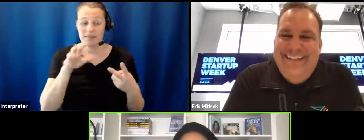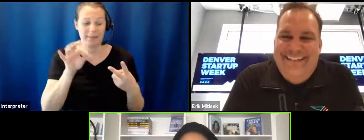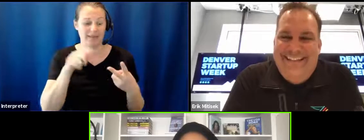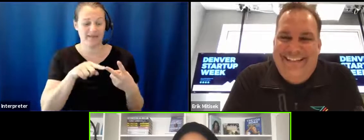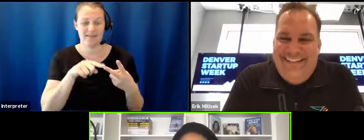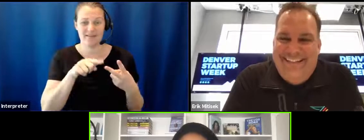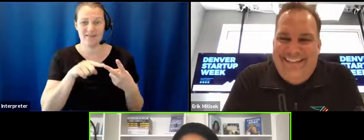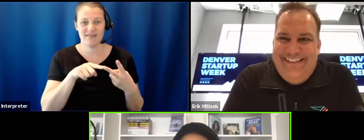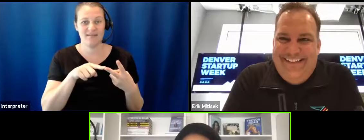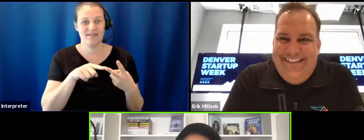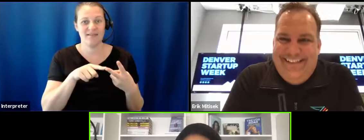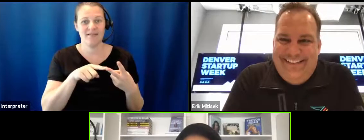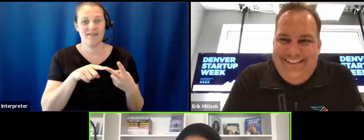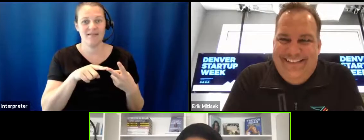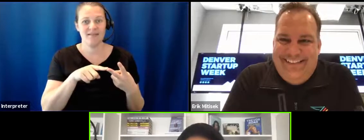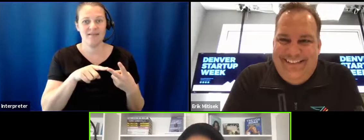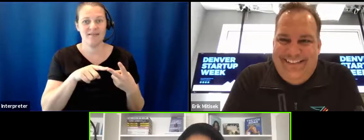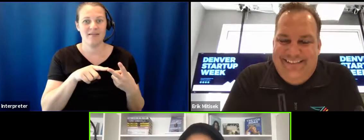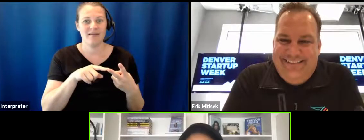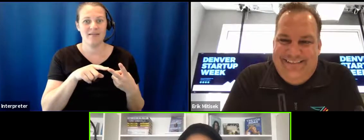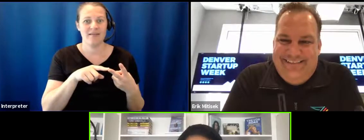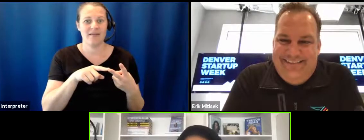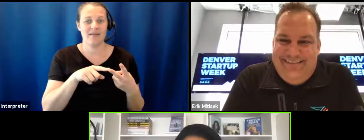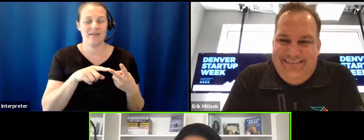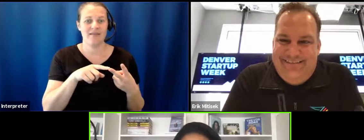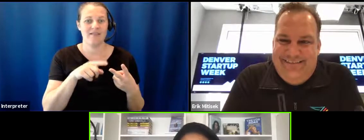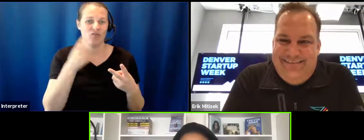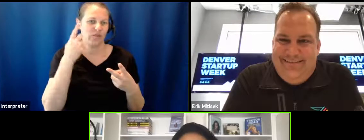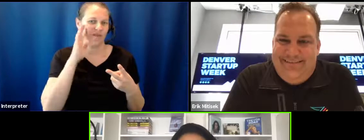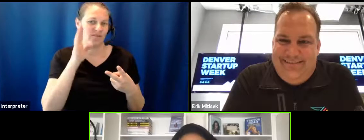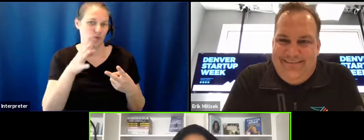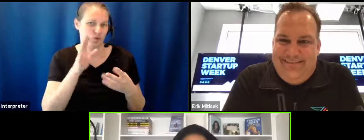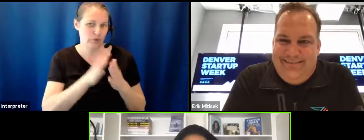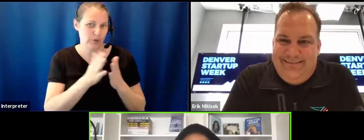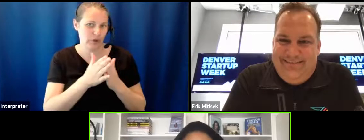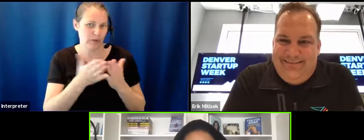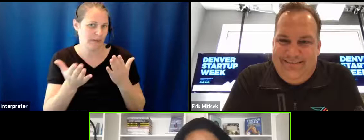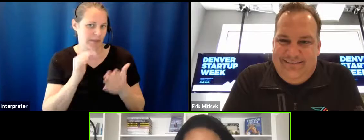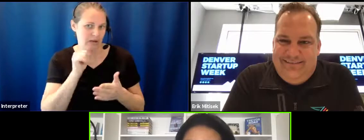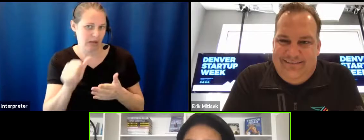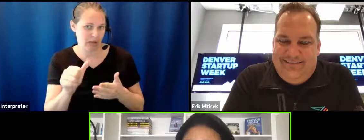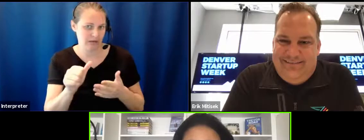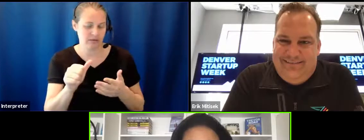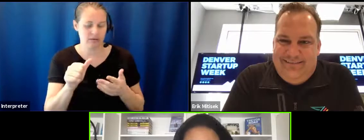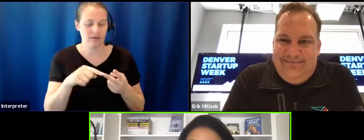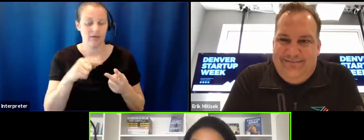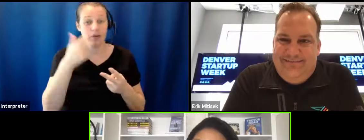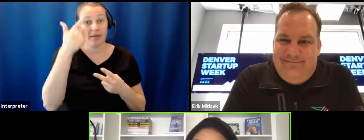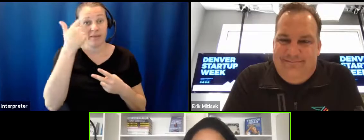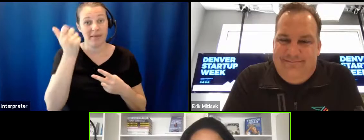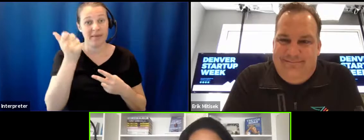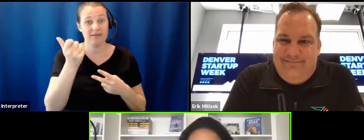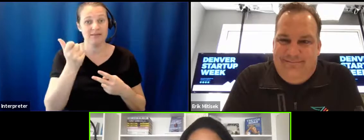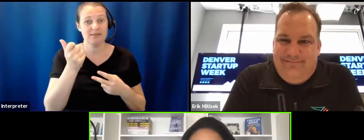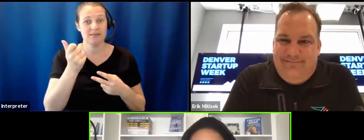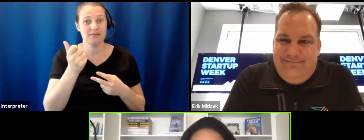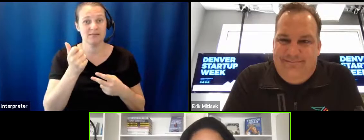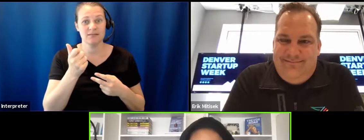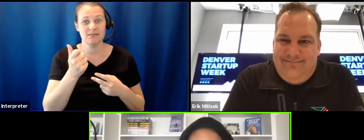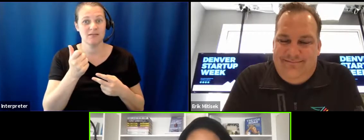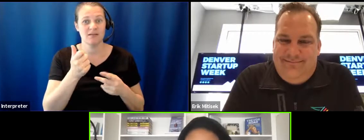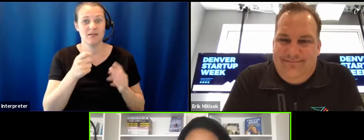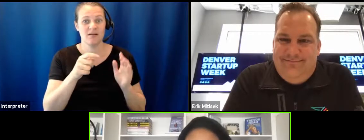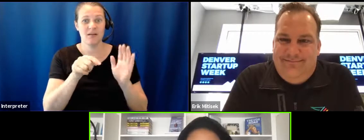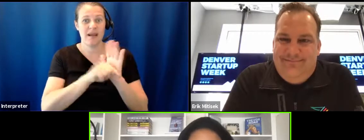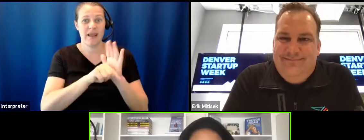or even for a future book at this point is because trolls will take that